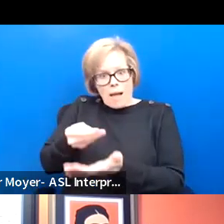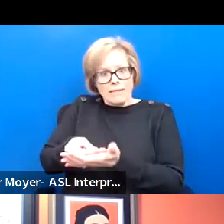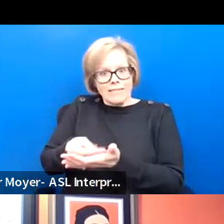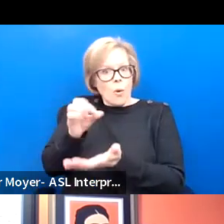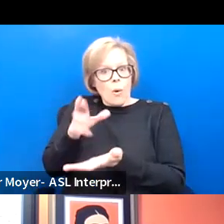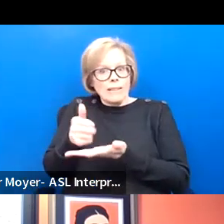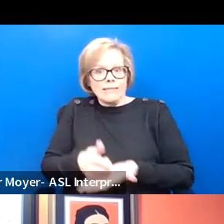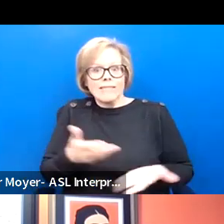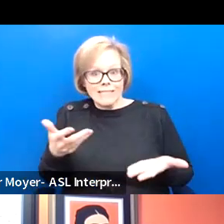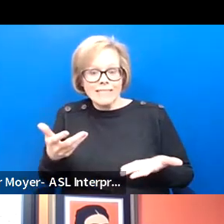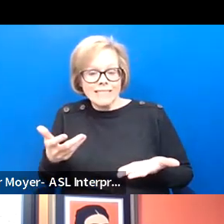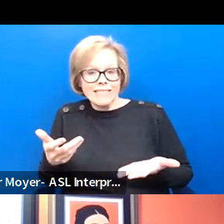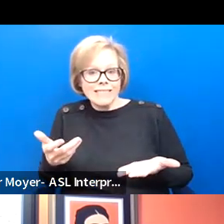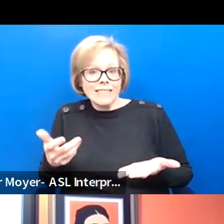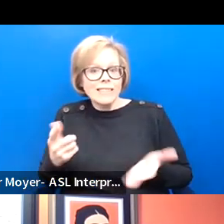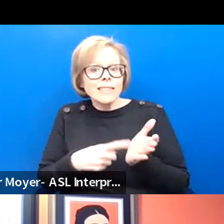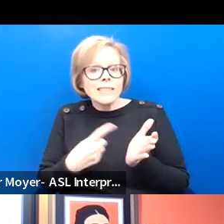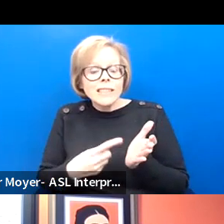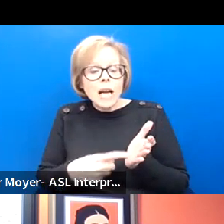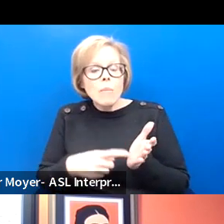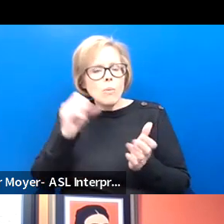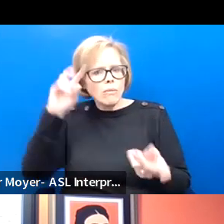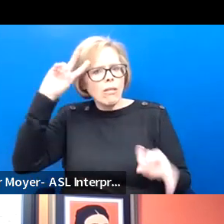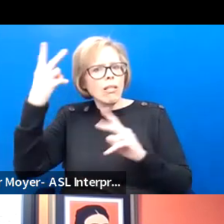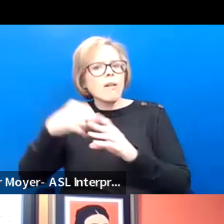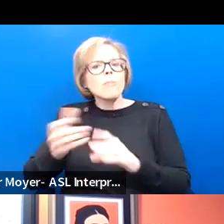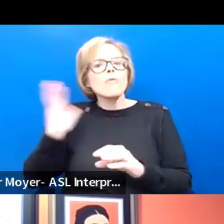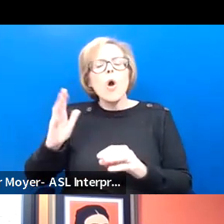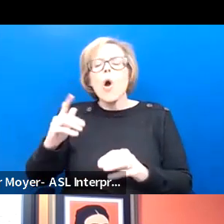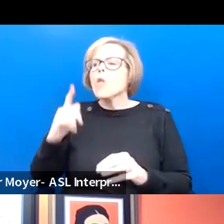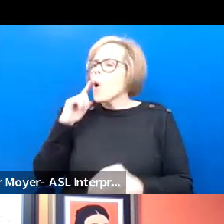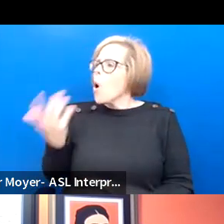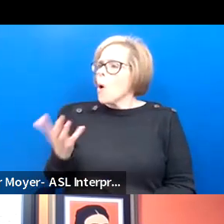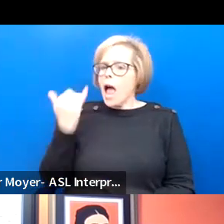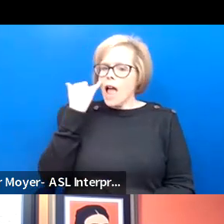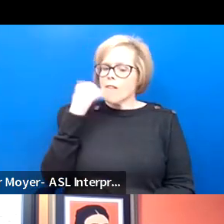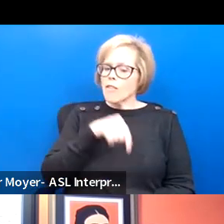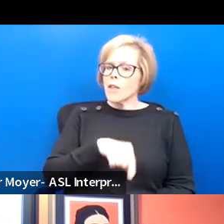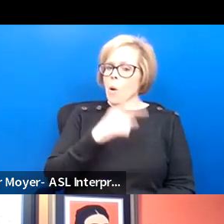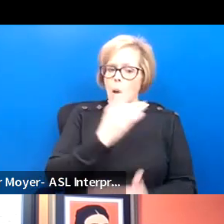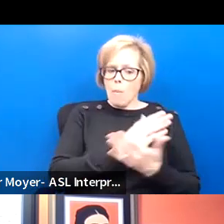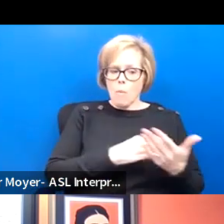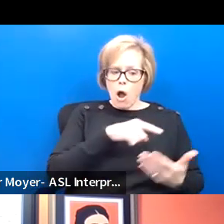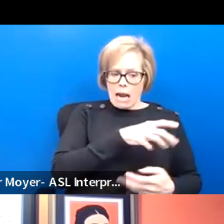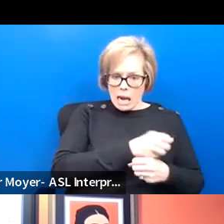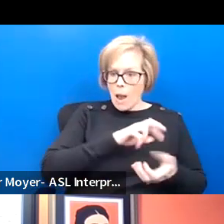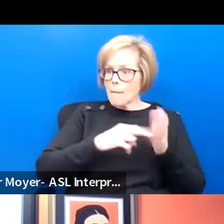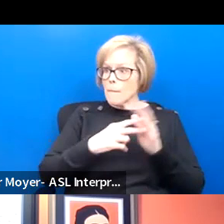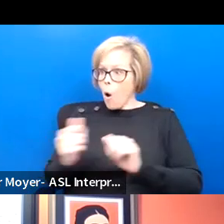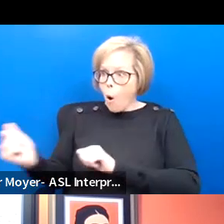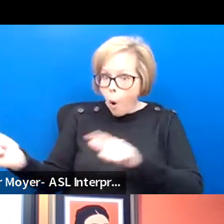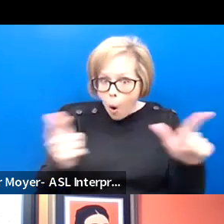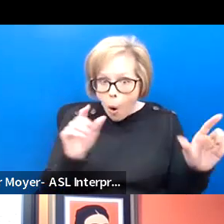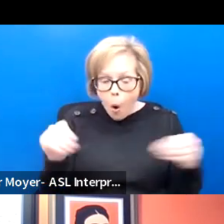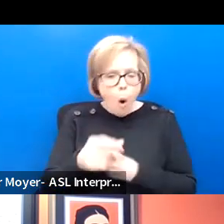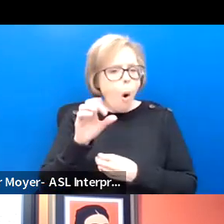So, sometimes there was confusion in the past about, well, if this one part of the office receives it, does that mean the entire office,